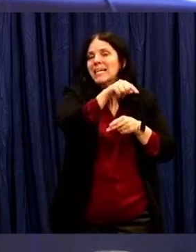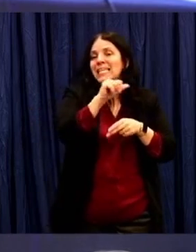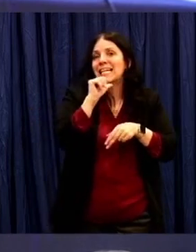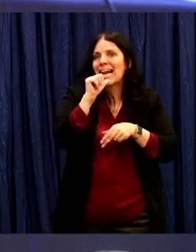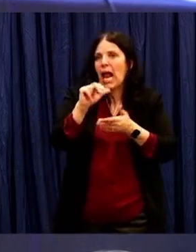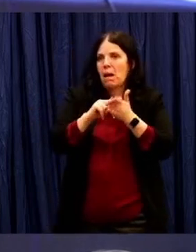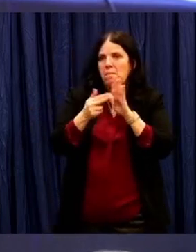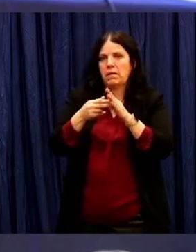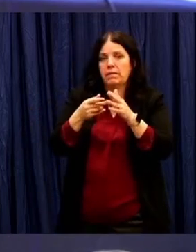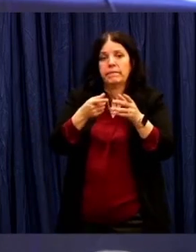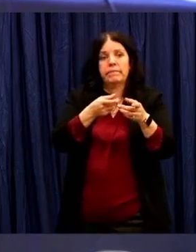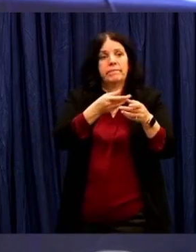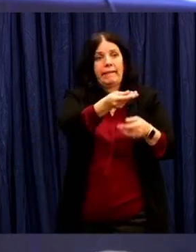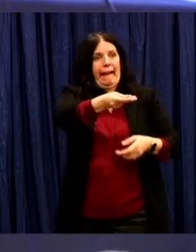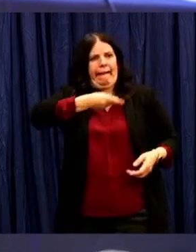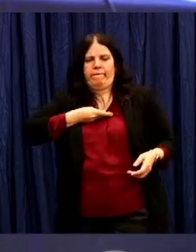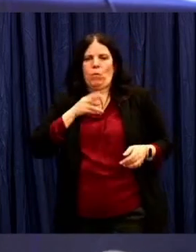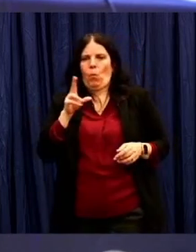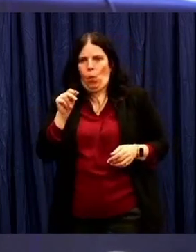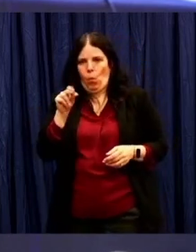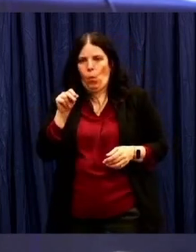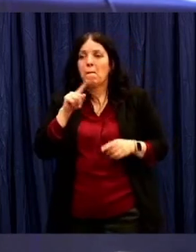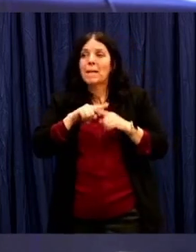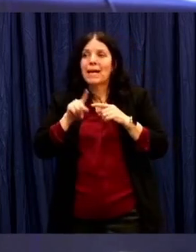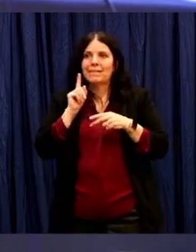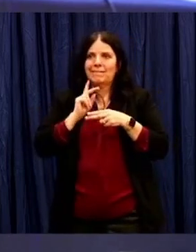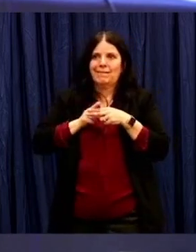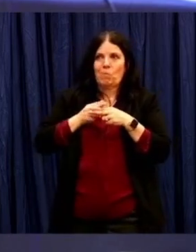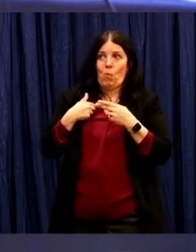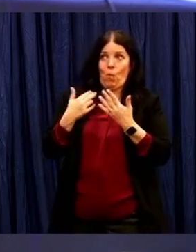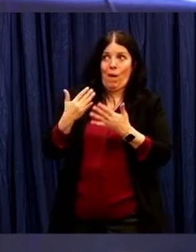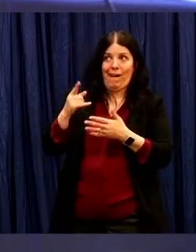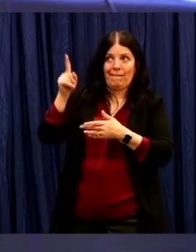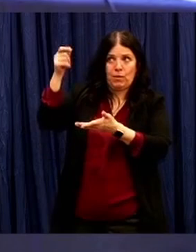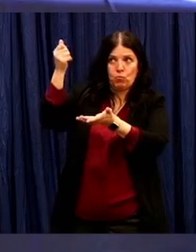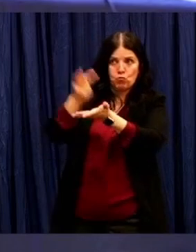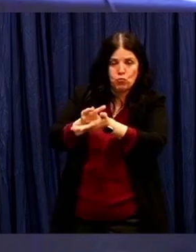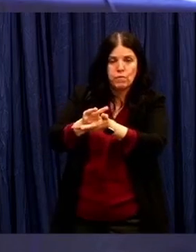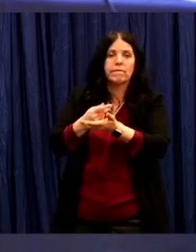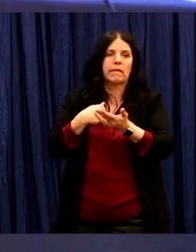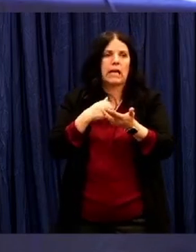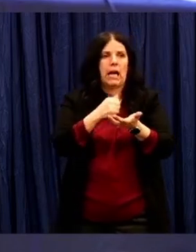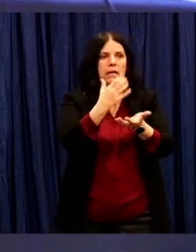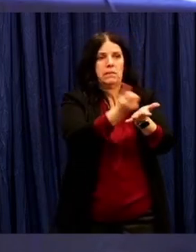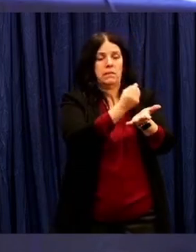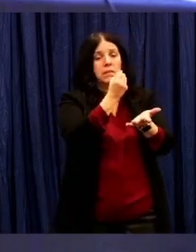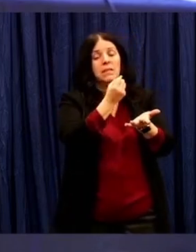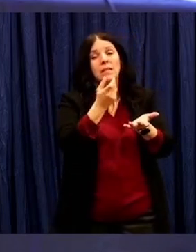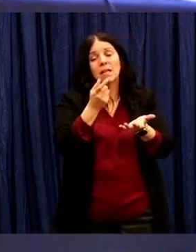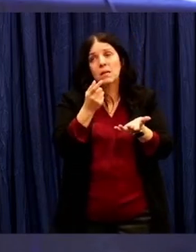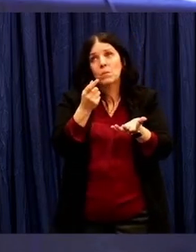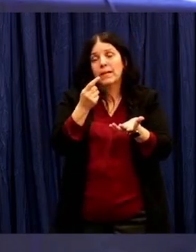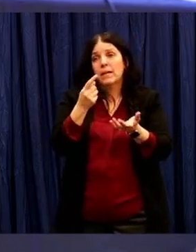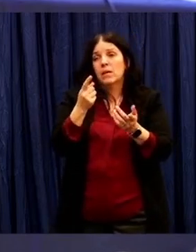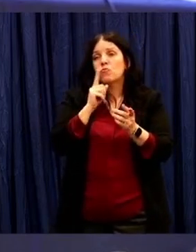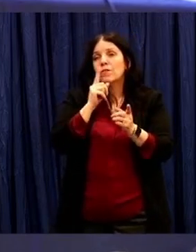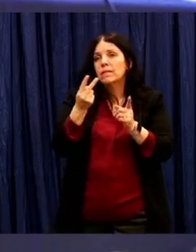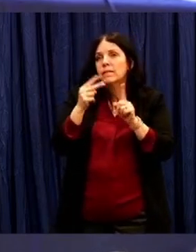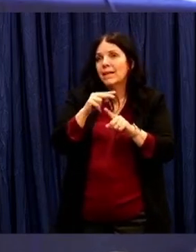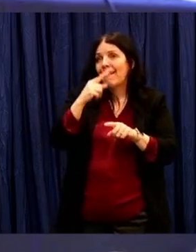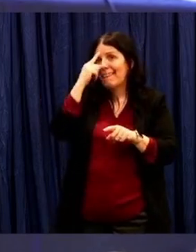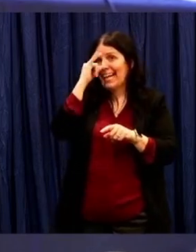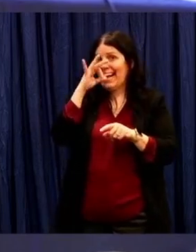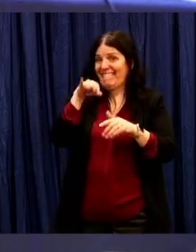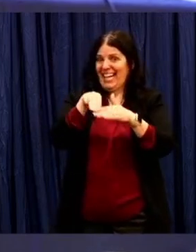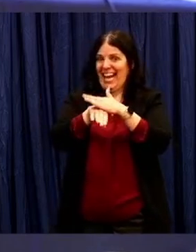but it's a temporary solution. And when you're thinking of access needs, that can be huge